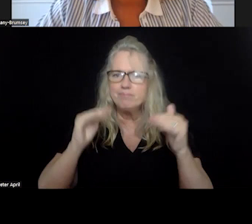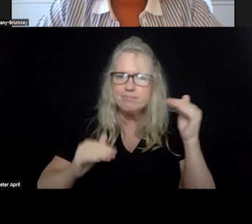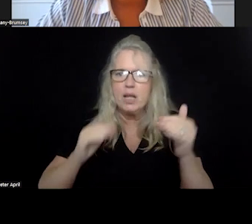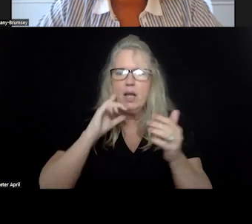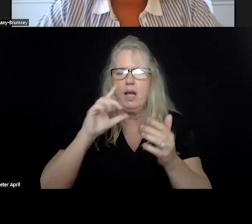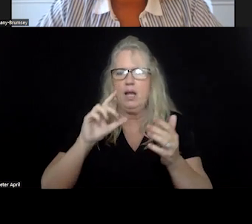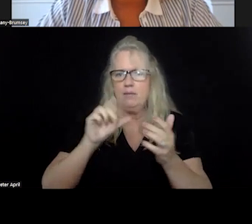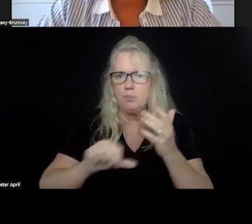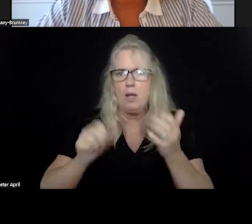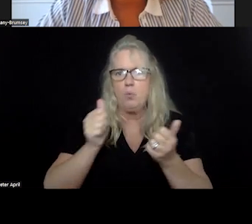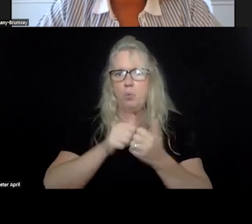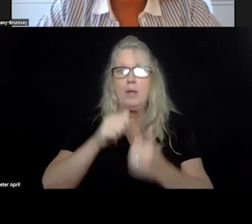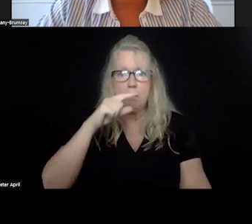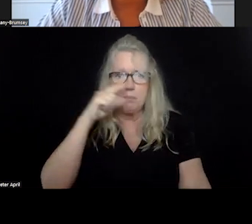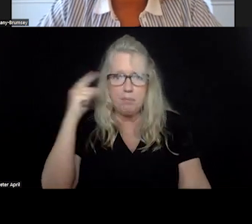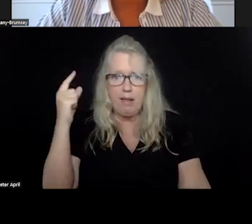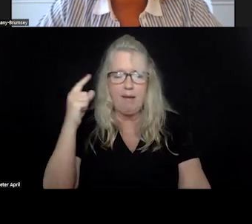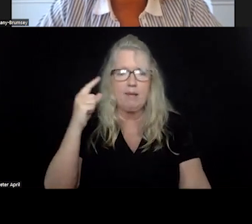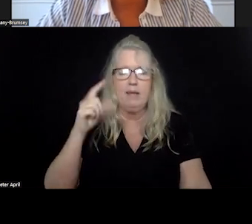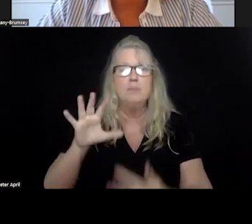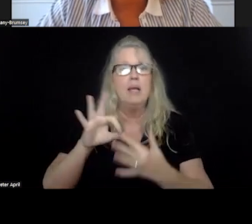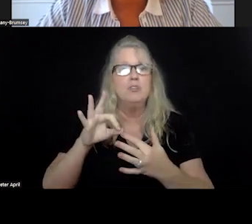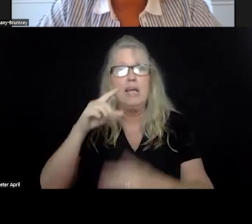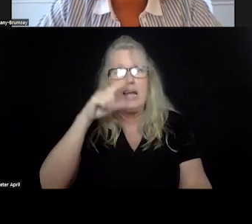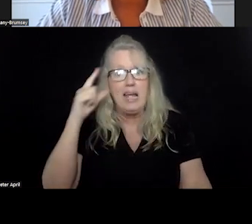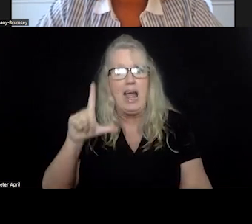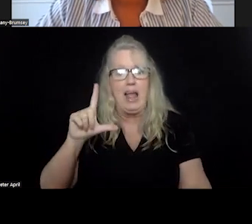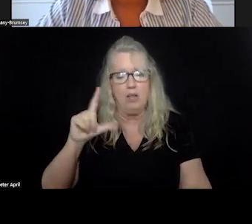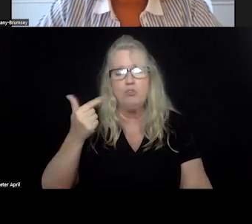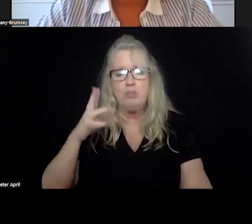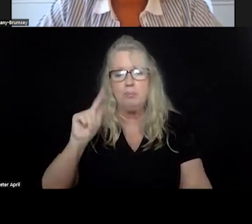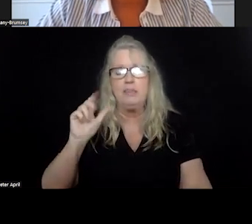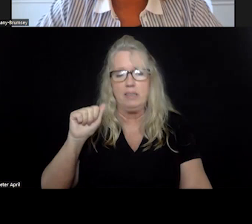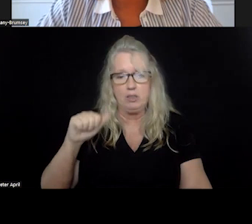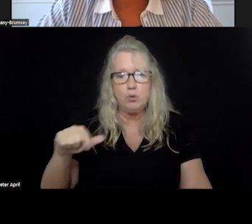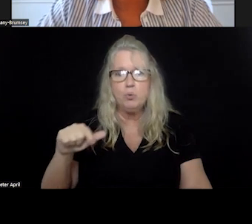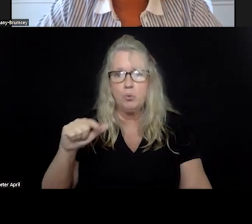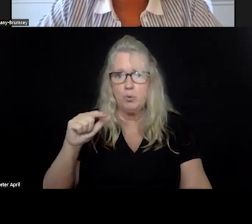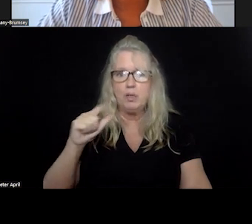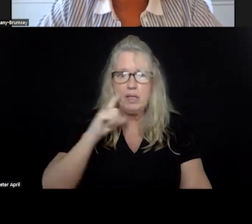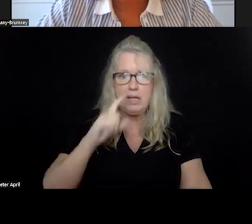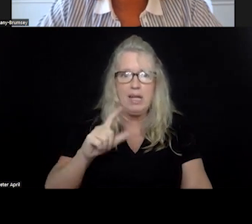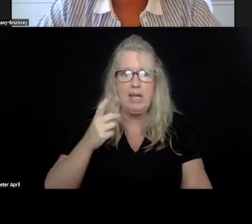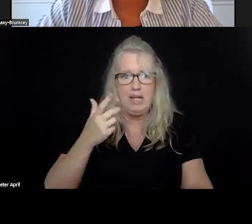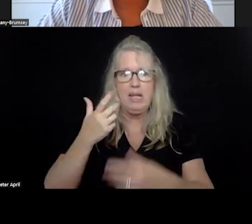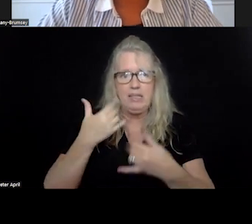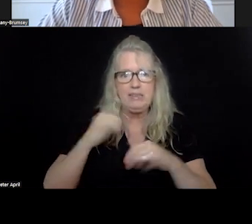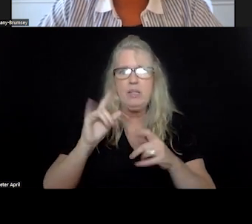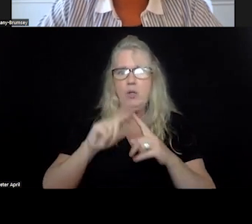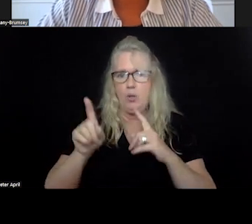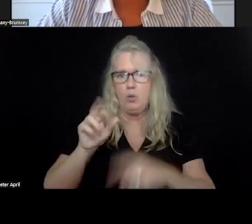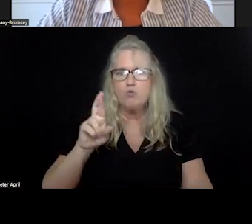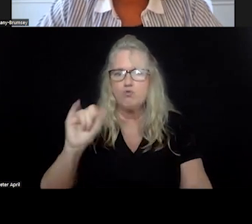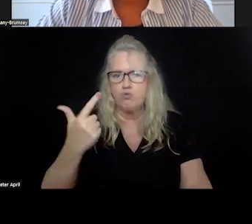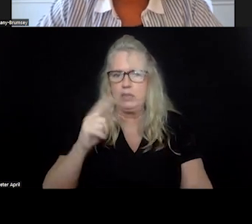suicide among particularly Black LGBTQ youth. It's called Still Ringing the Alarm. Just a